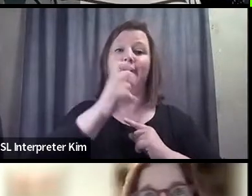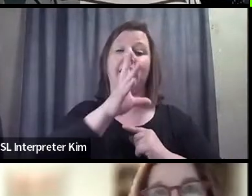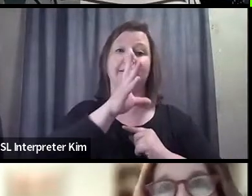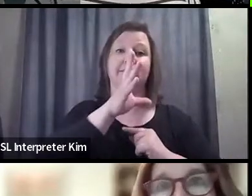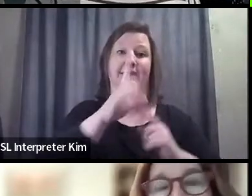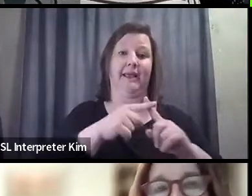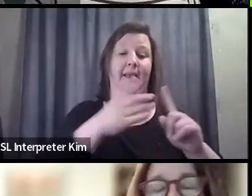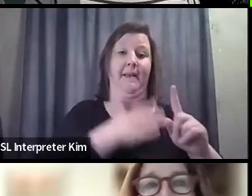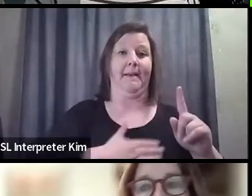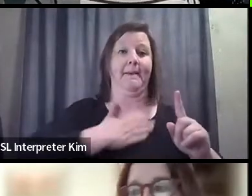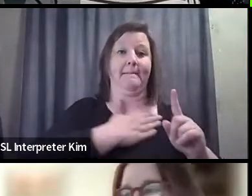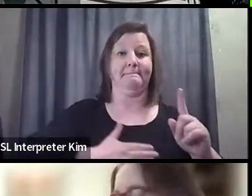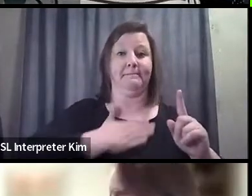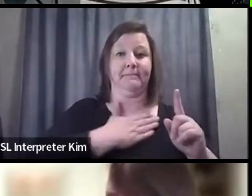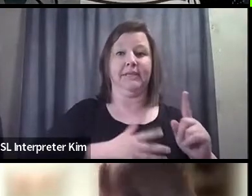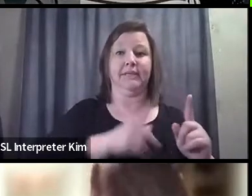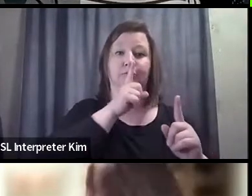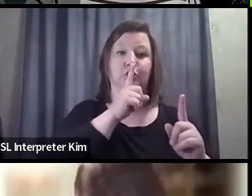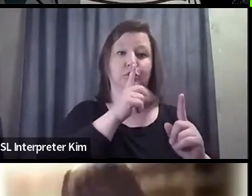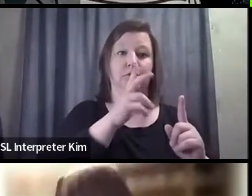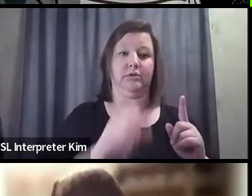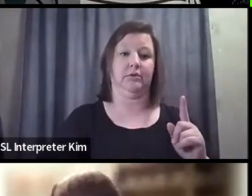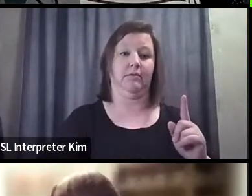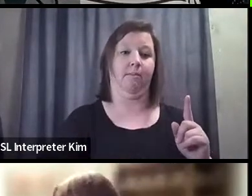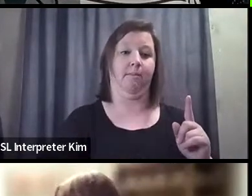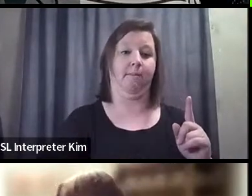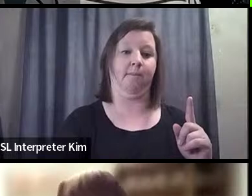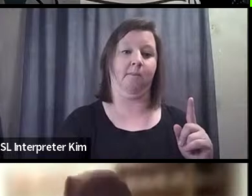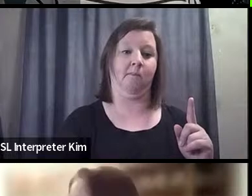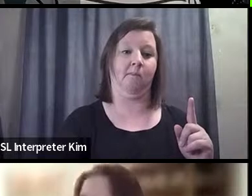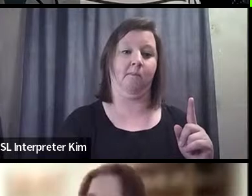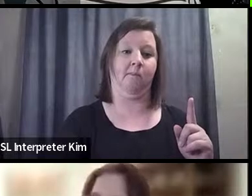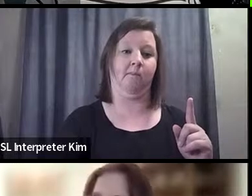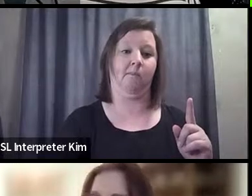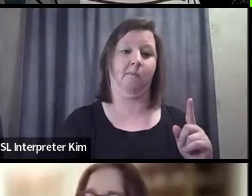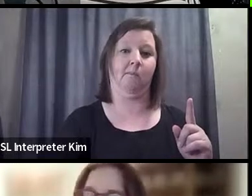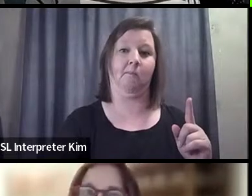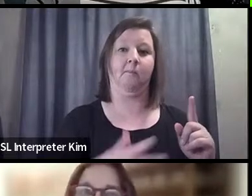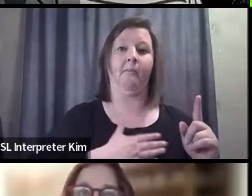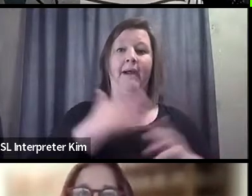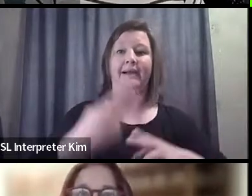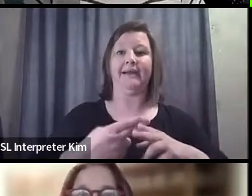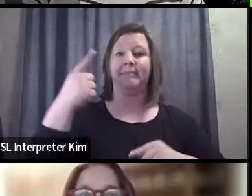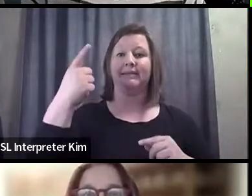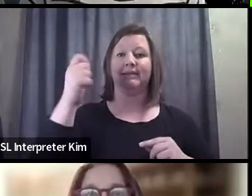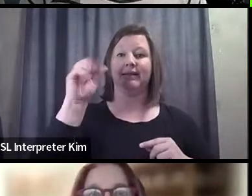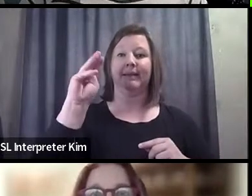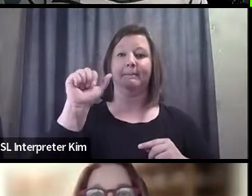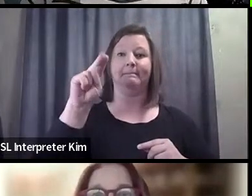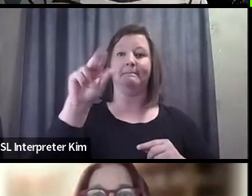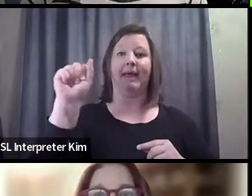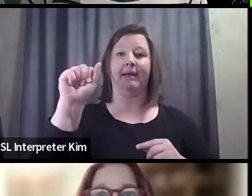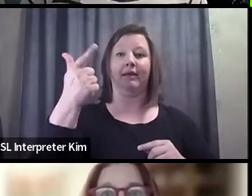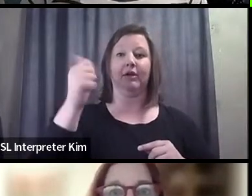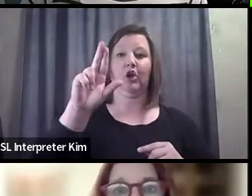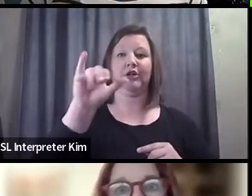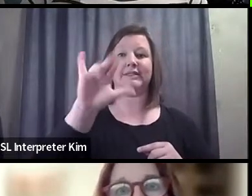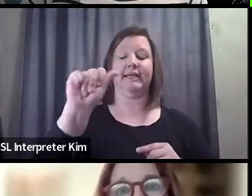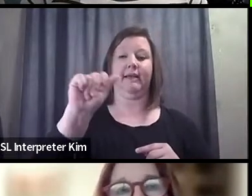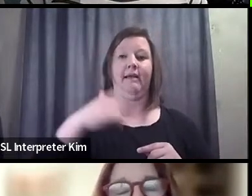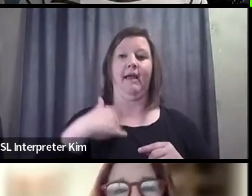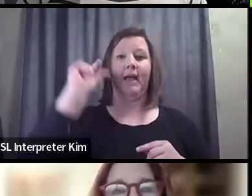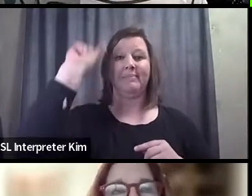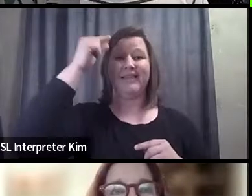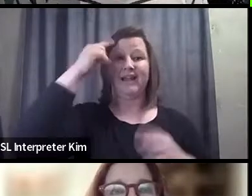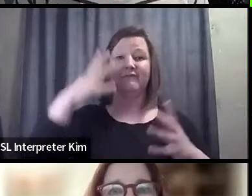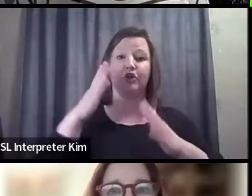to prevent audio interference. So my name is Jimena Garcia, and I'm the governor's senior advisor for COVID-19